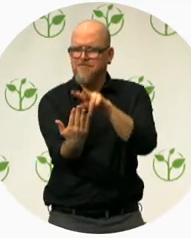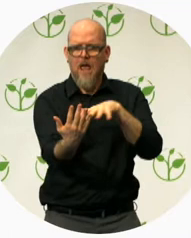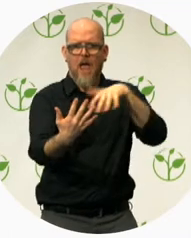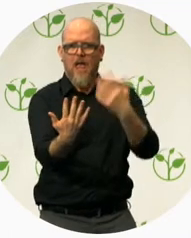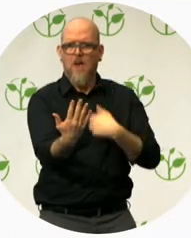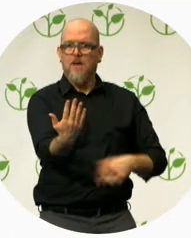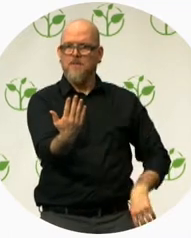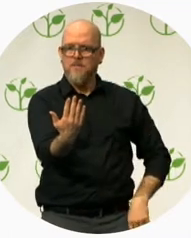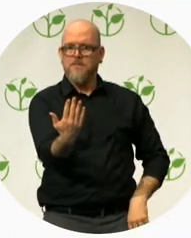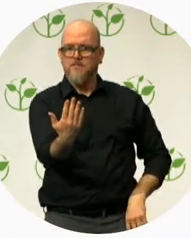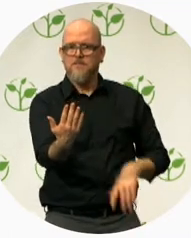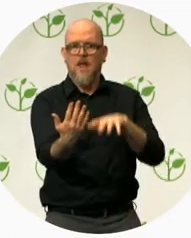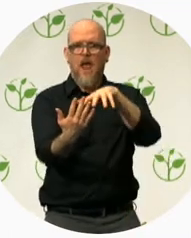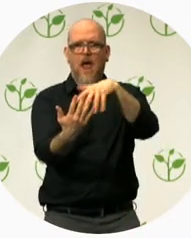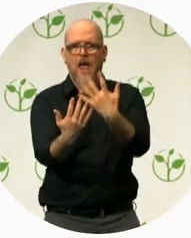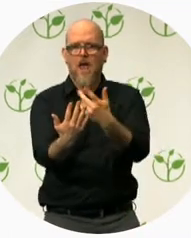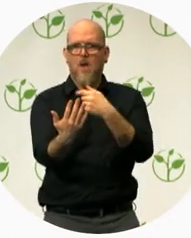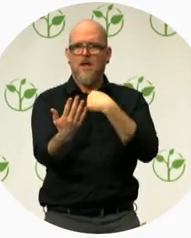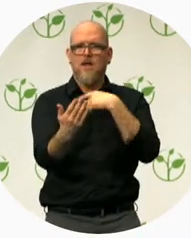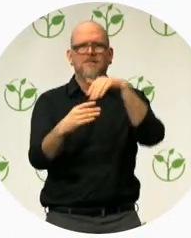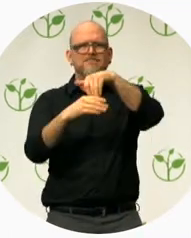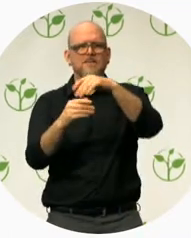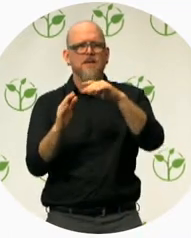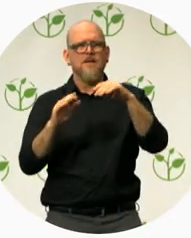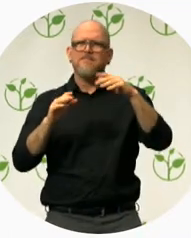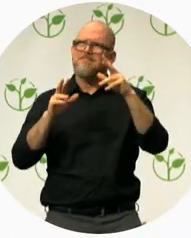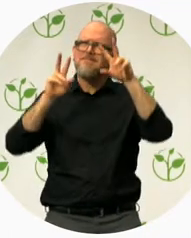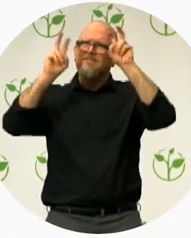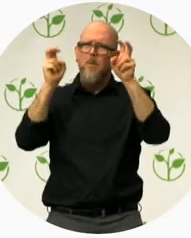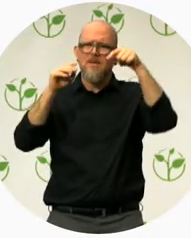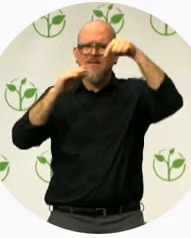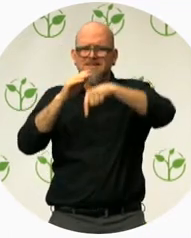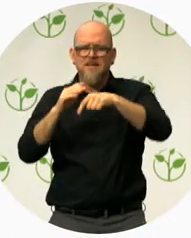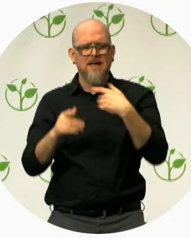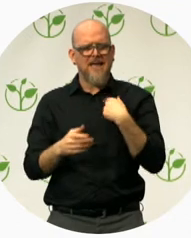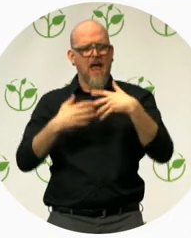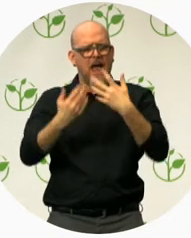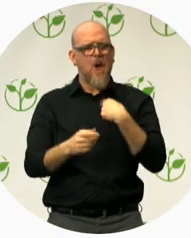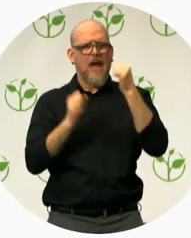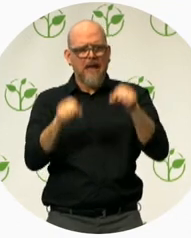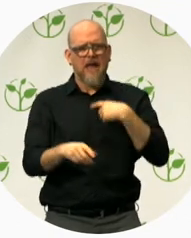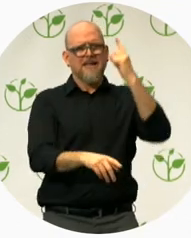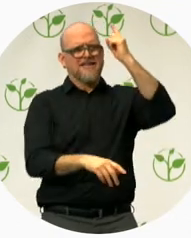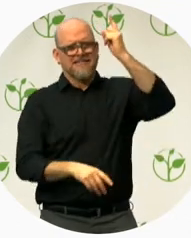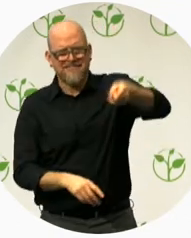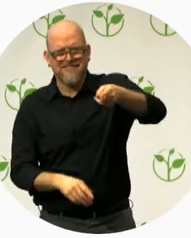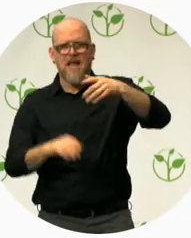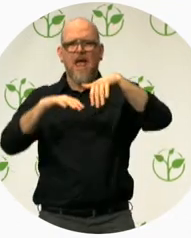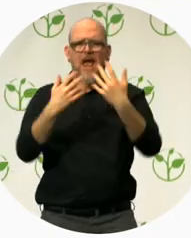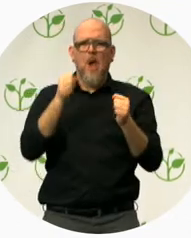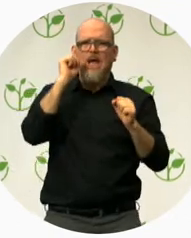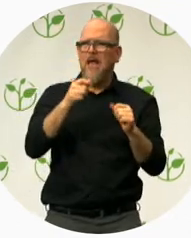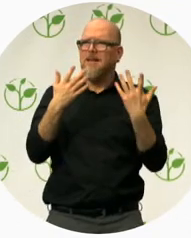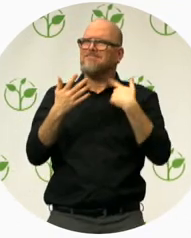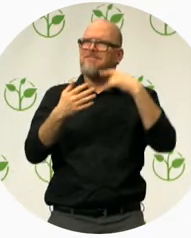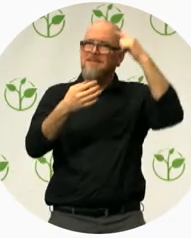they explained that when you use different human senses, like vision,